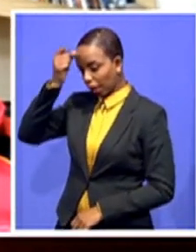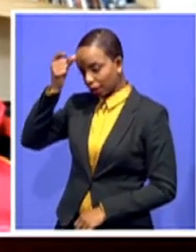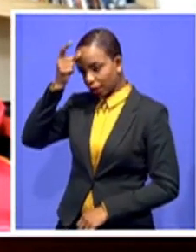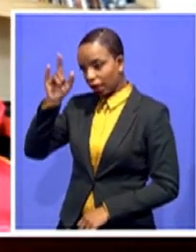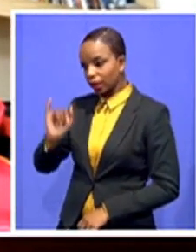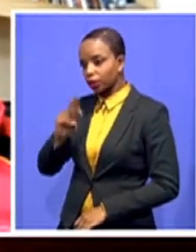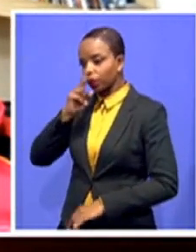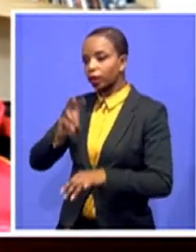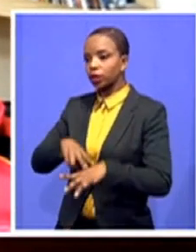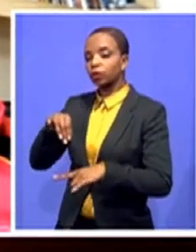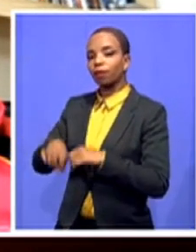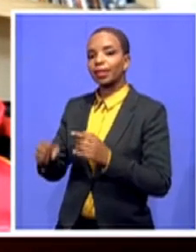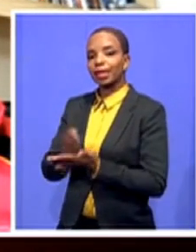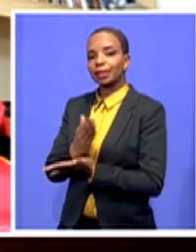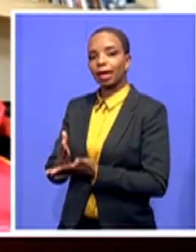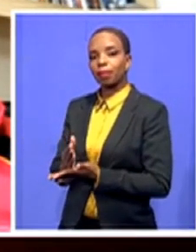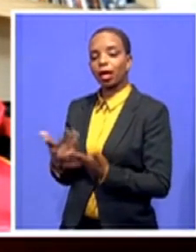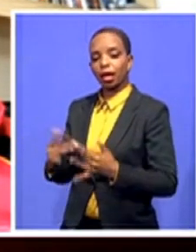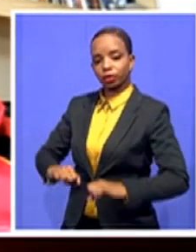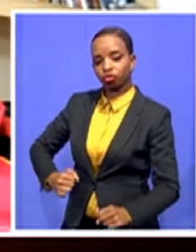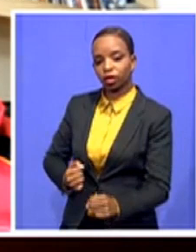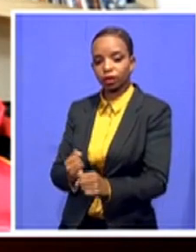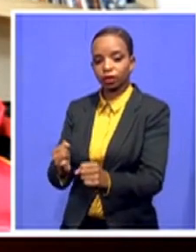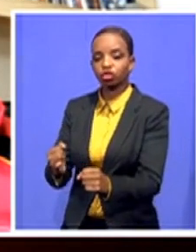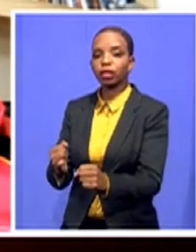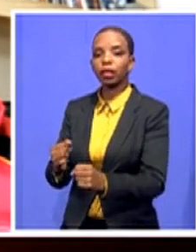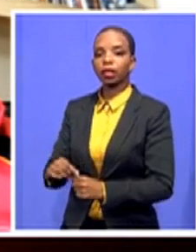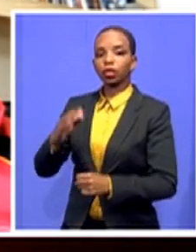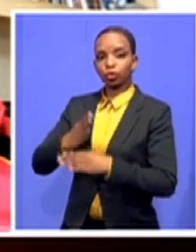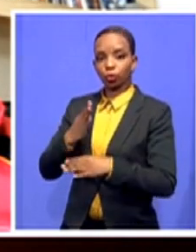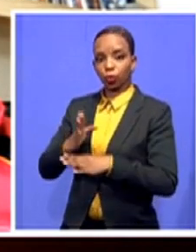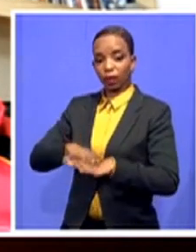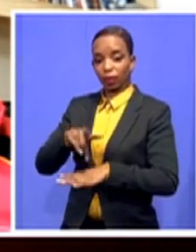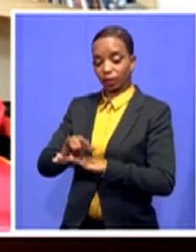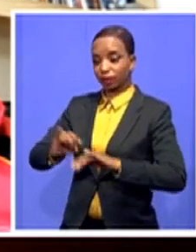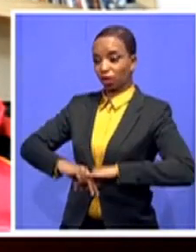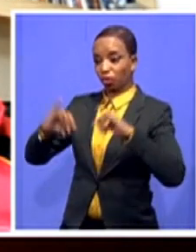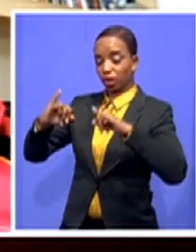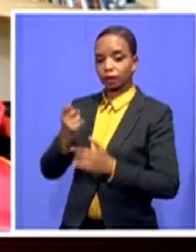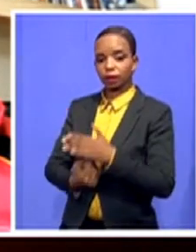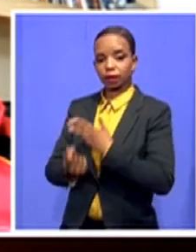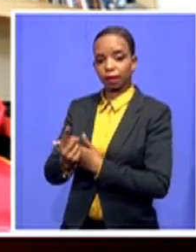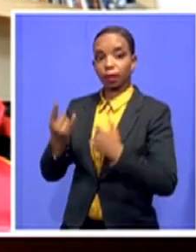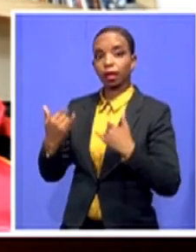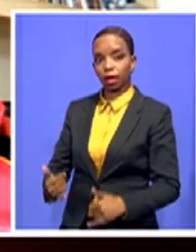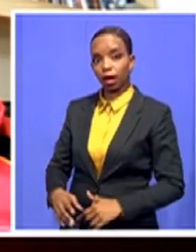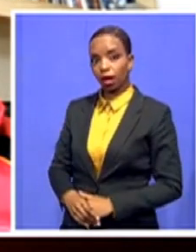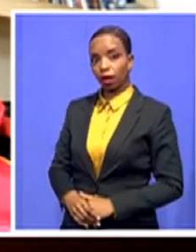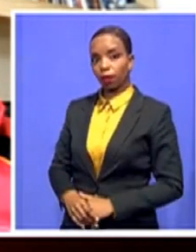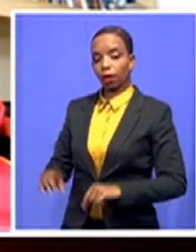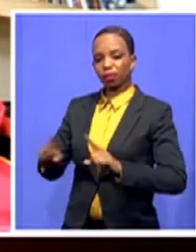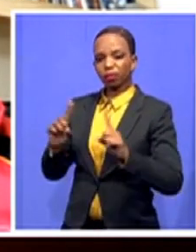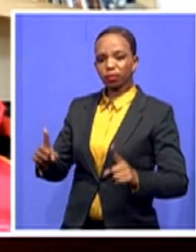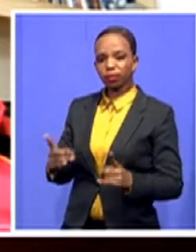to, work on this triple threat that you mentioned. But, I'm sure if I throw a question to our brothers and sisters